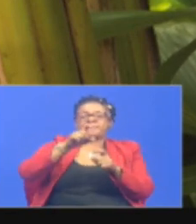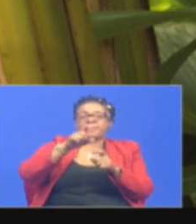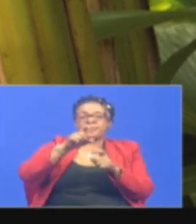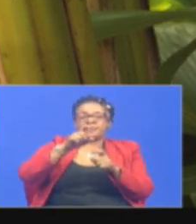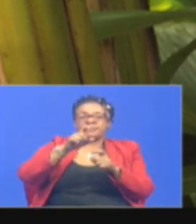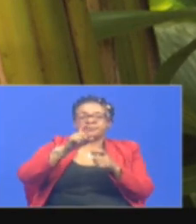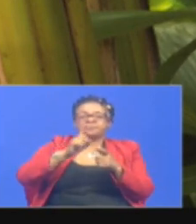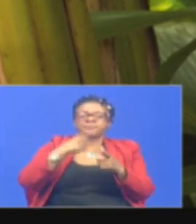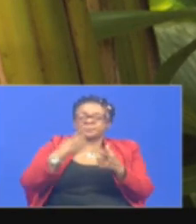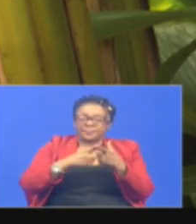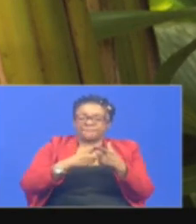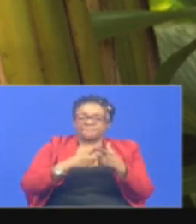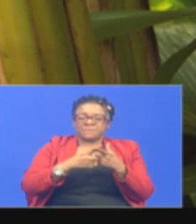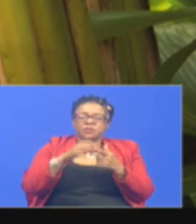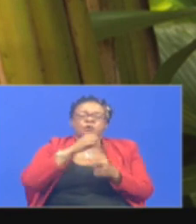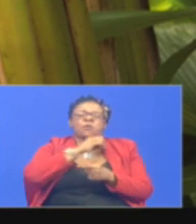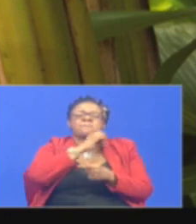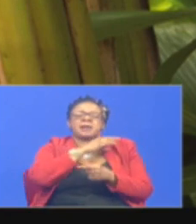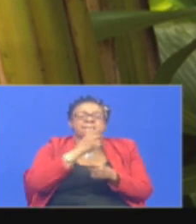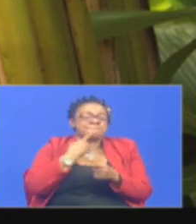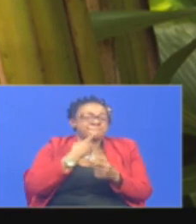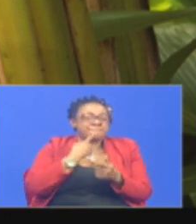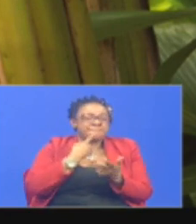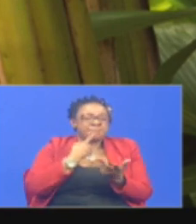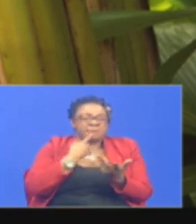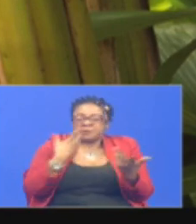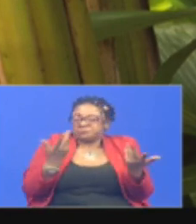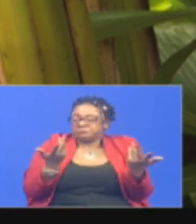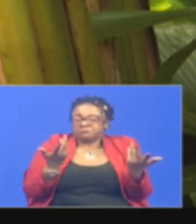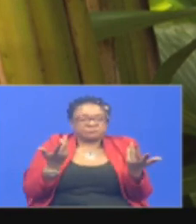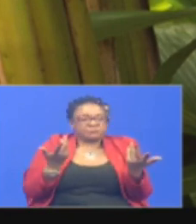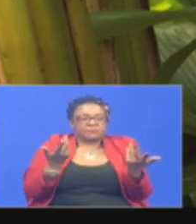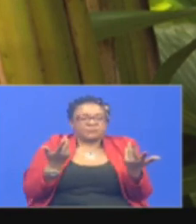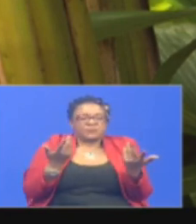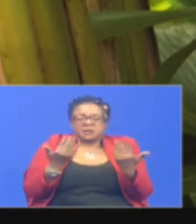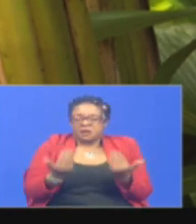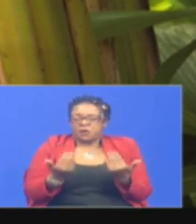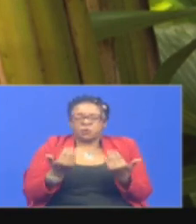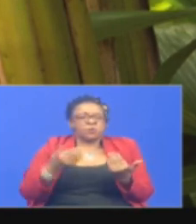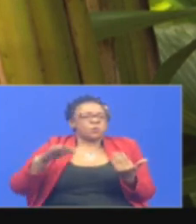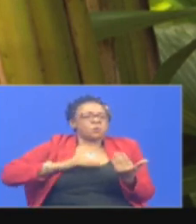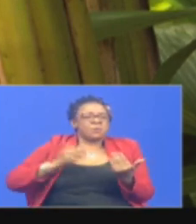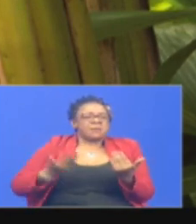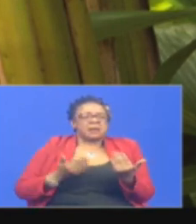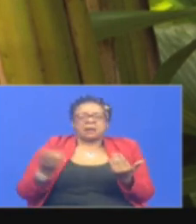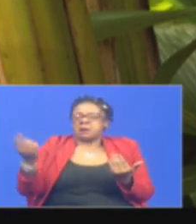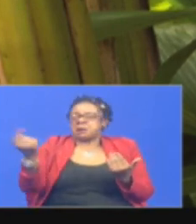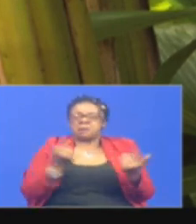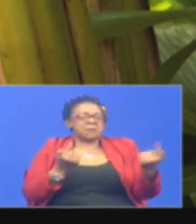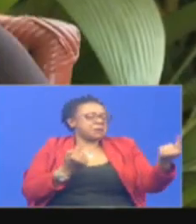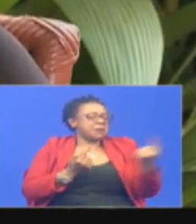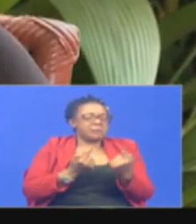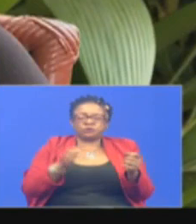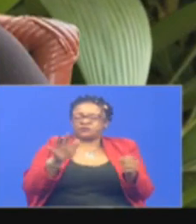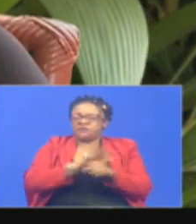come and they complain and they say, see, we now have, women are just coming to fill the spaces. So what they do